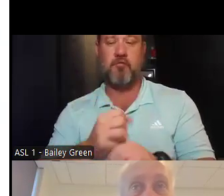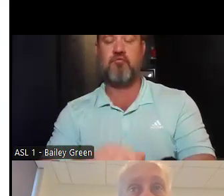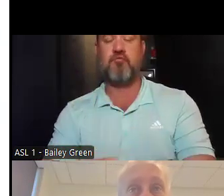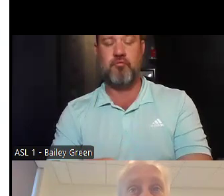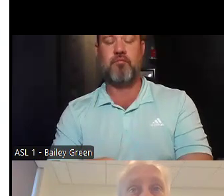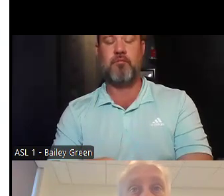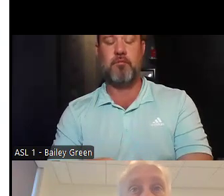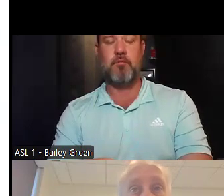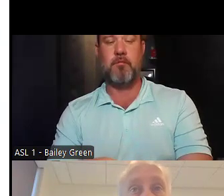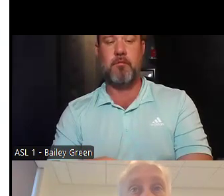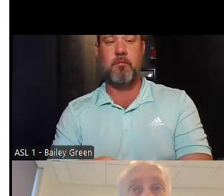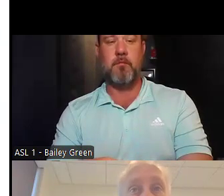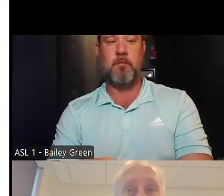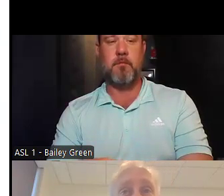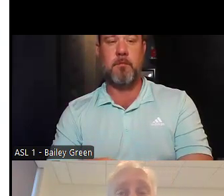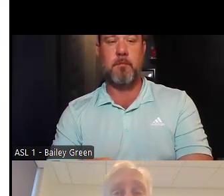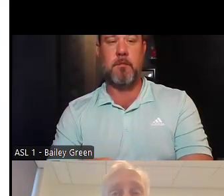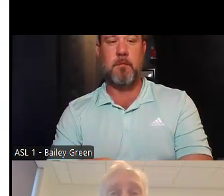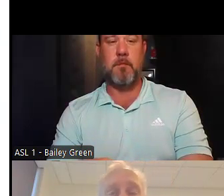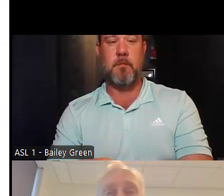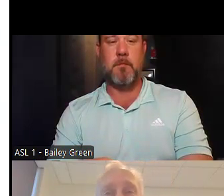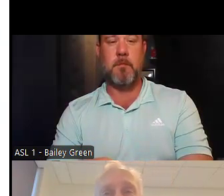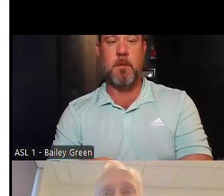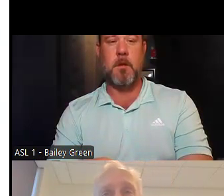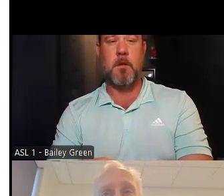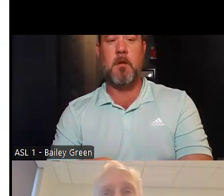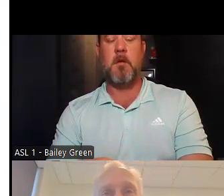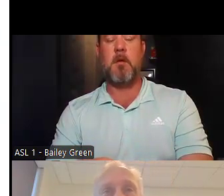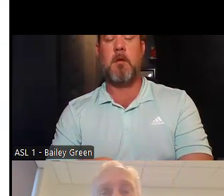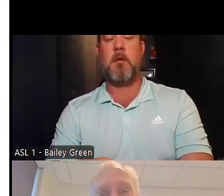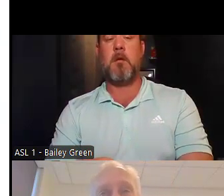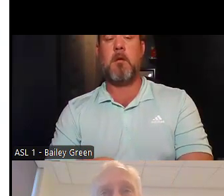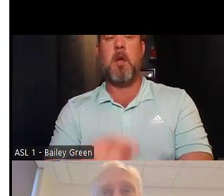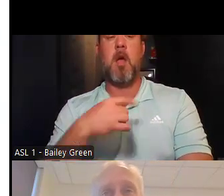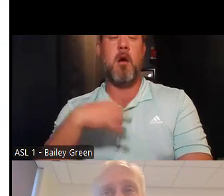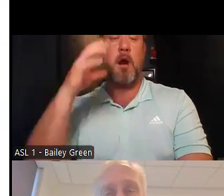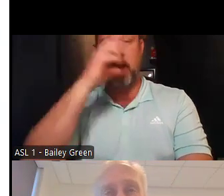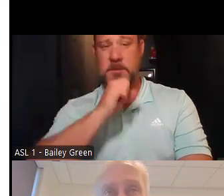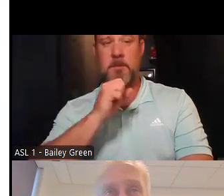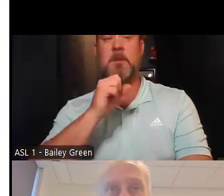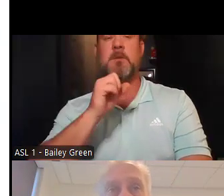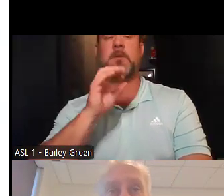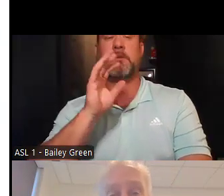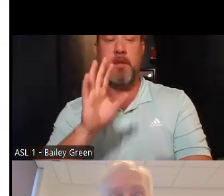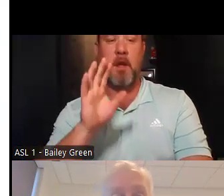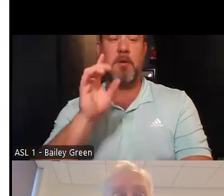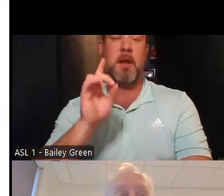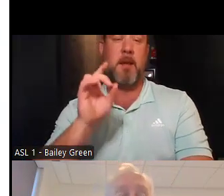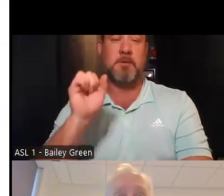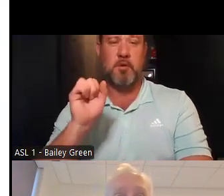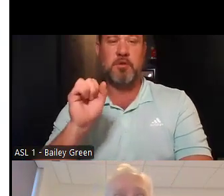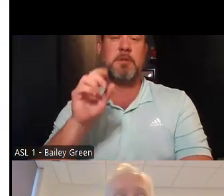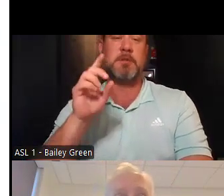please. So our estimates come from the Urban Institute's Dynamic Simulation of Income model,